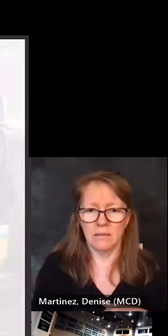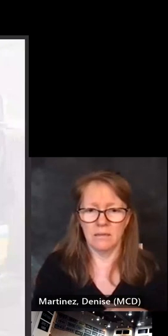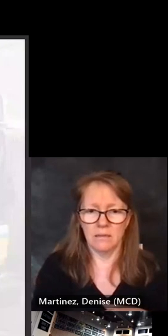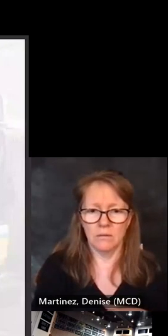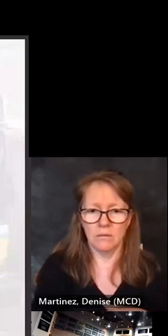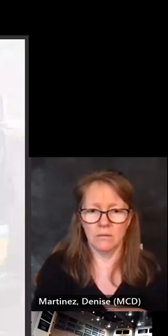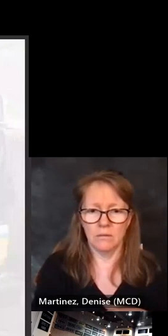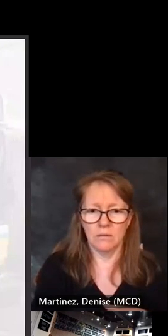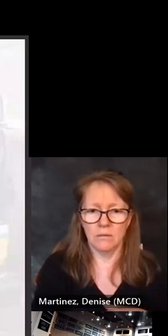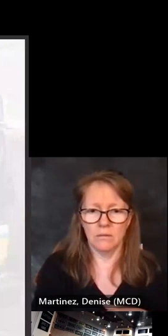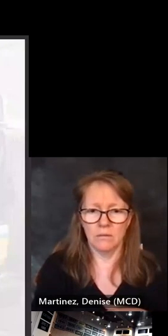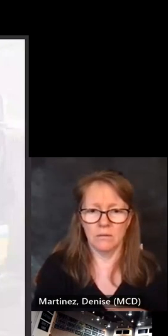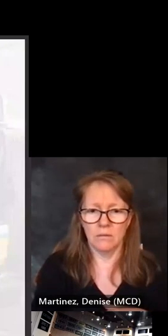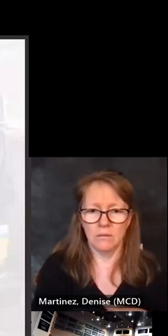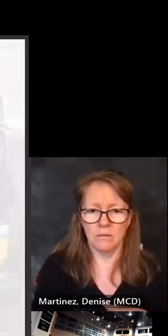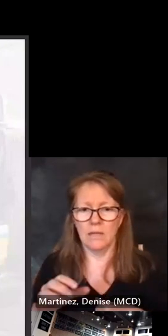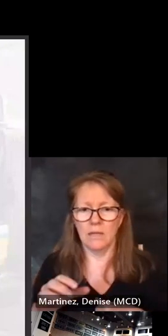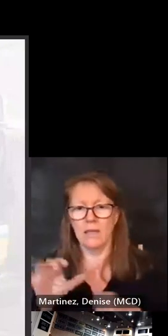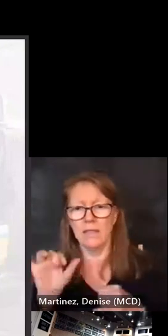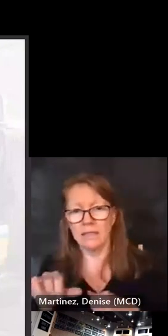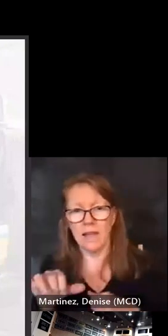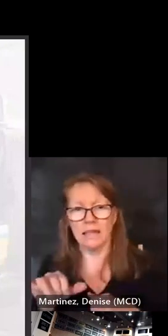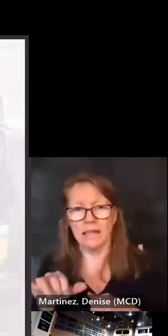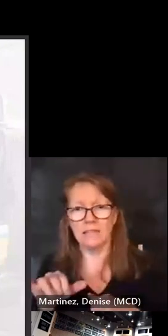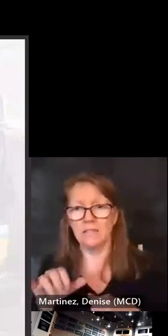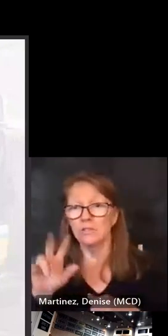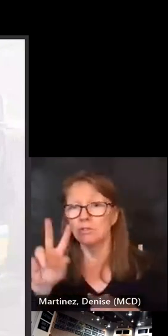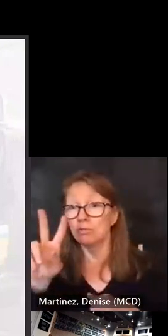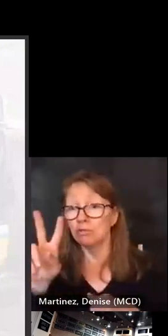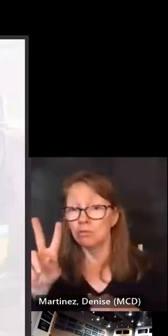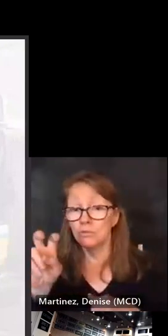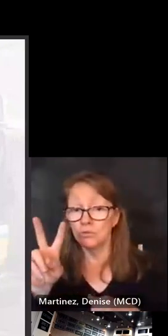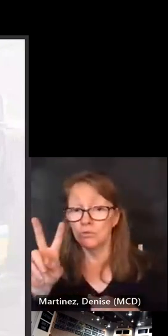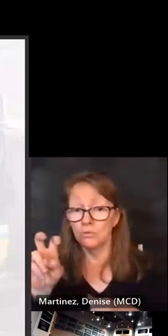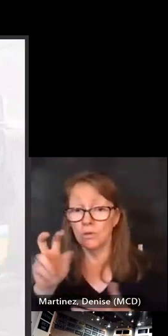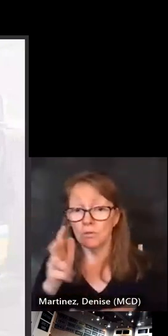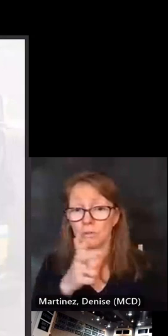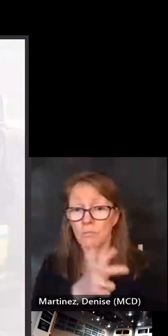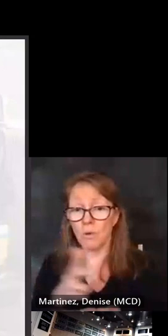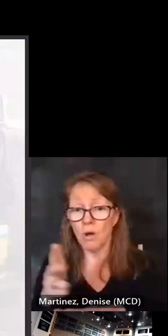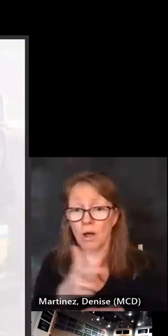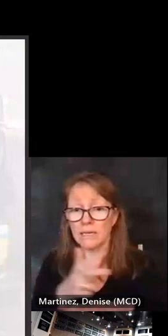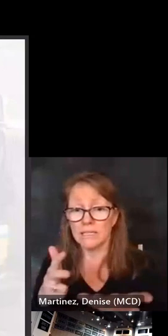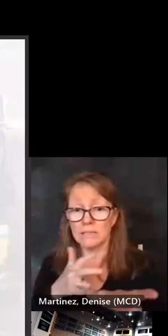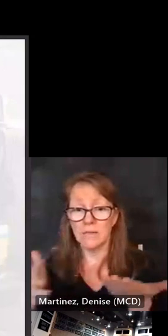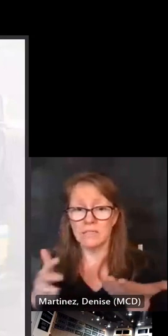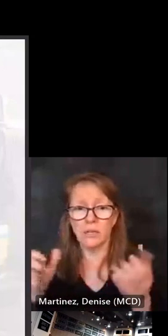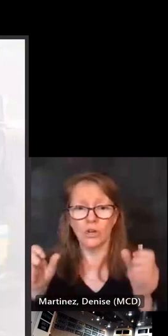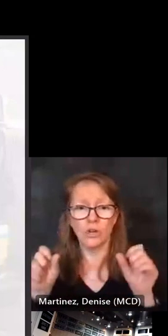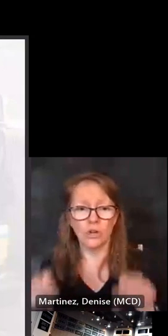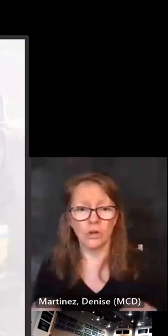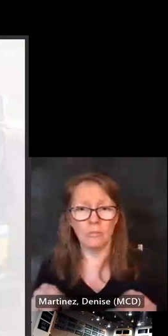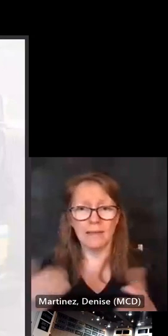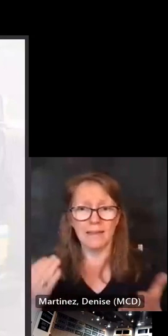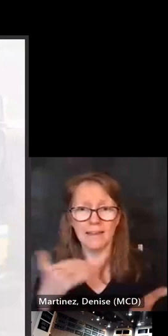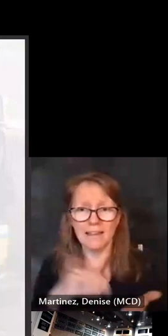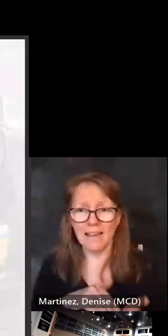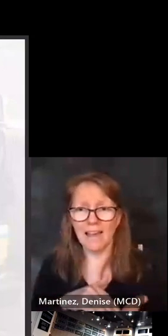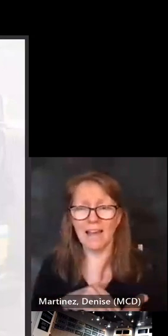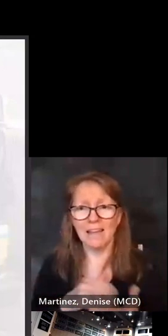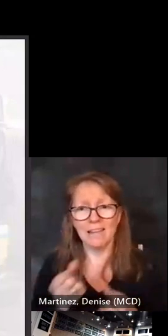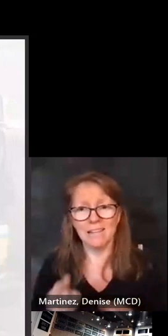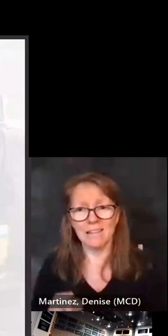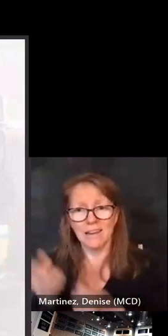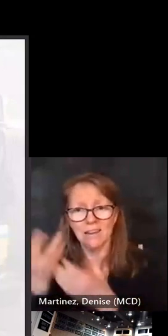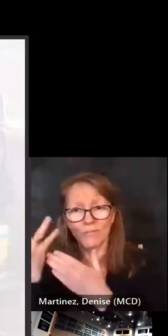know, that is space, 200 parking spaces could be used again, as the gentleman said, for housing and the